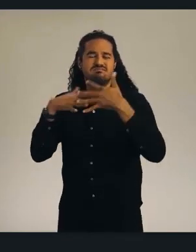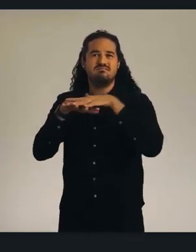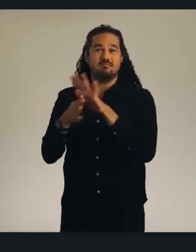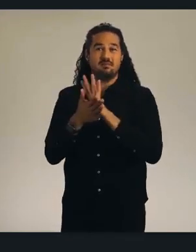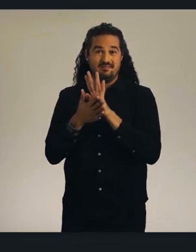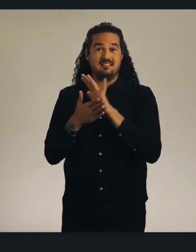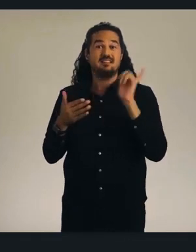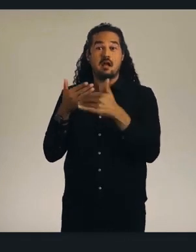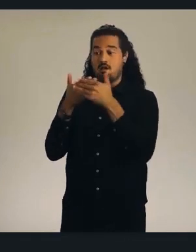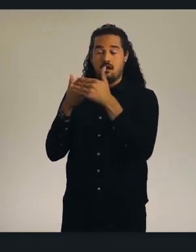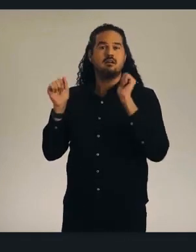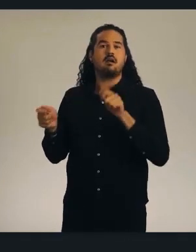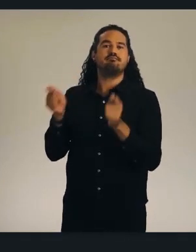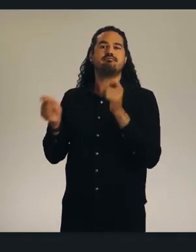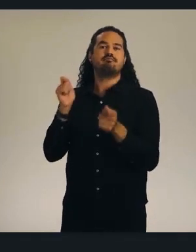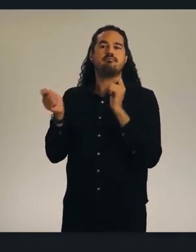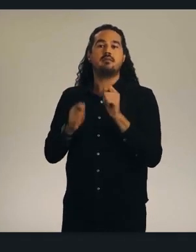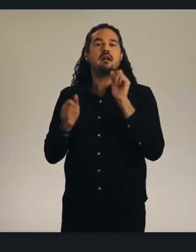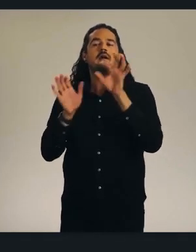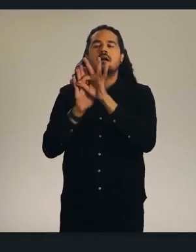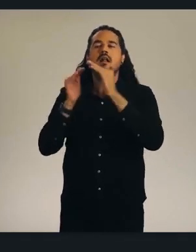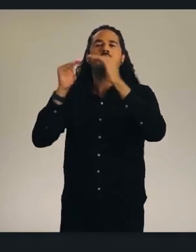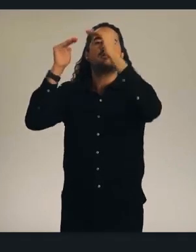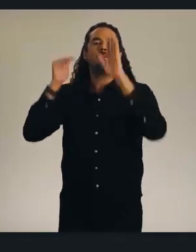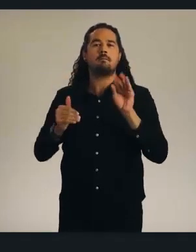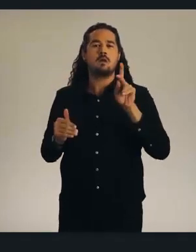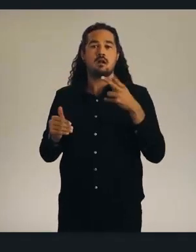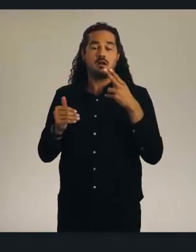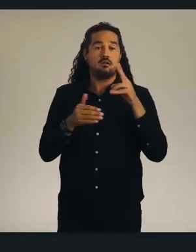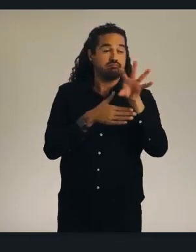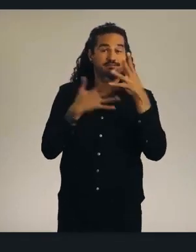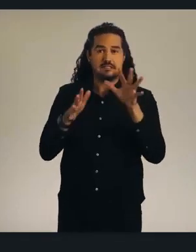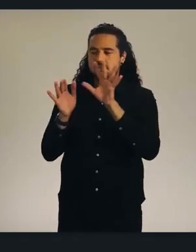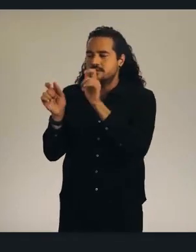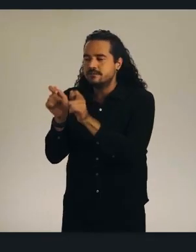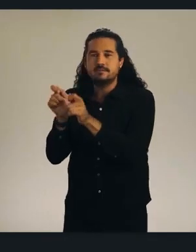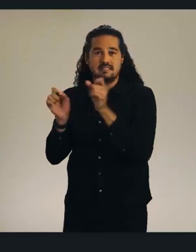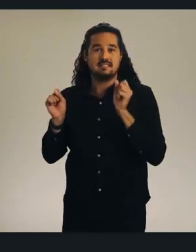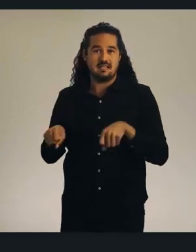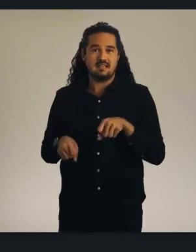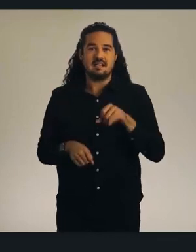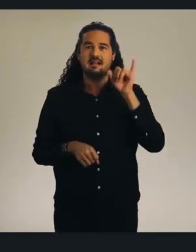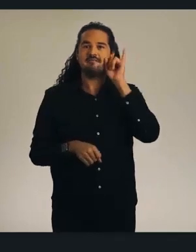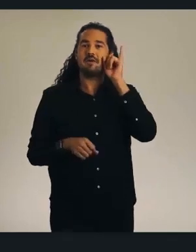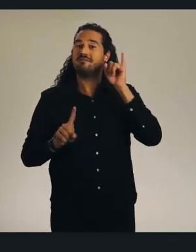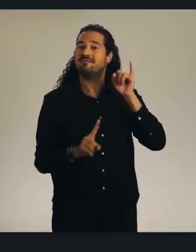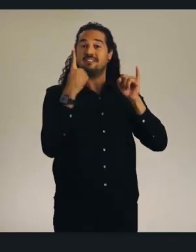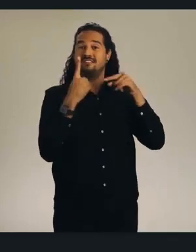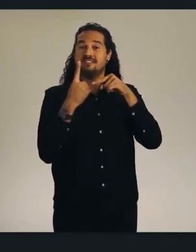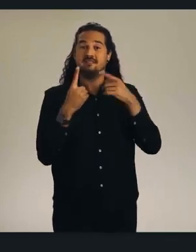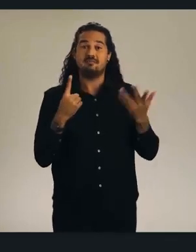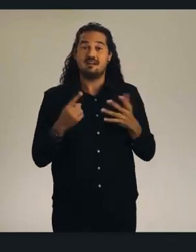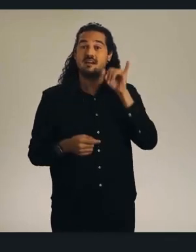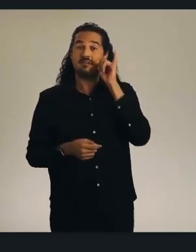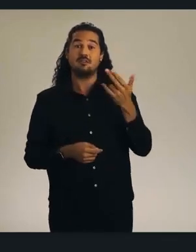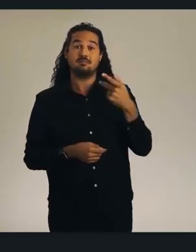the depth effect, including the level of bokeh and where the focus is applied, even after the capture. This is another iPhone first, as iPhone 13 and iPhone 13 Pro are the only smartphones that can